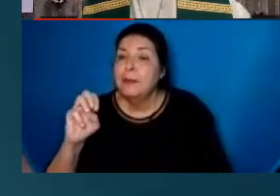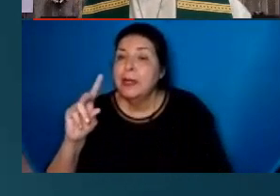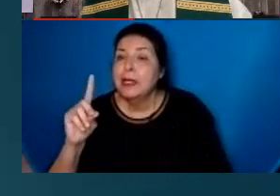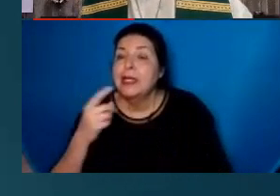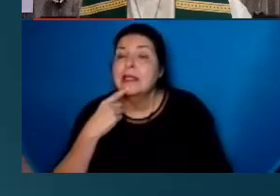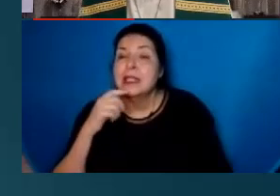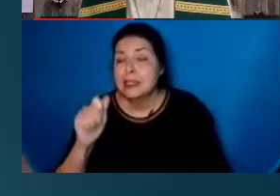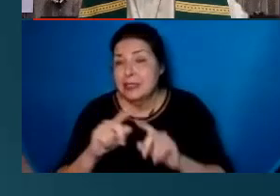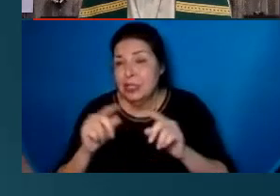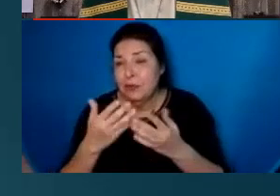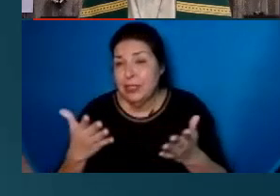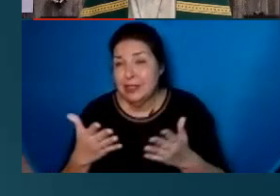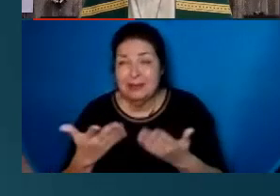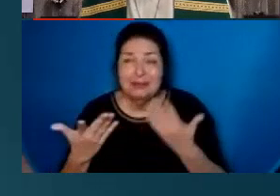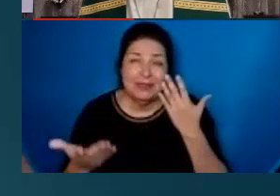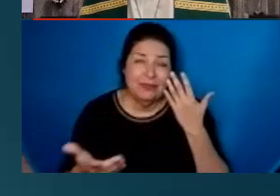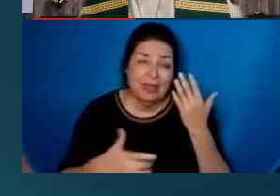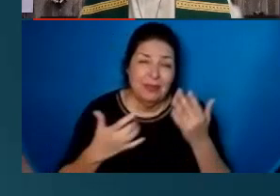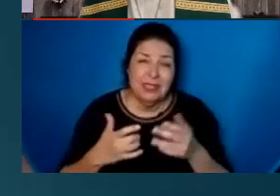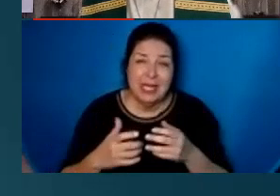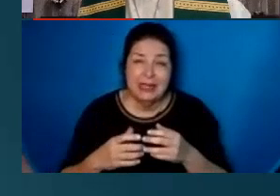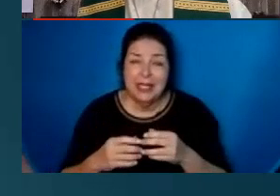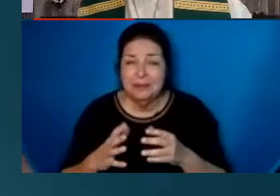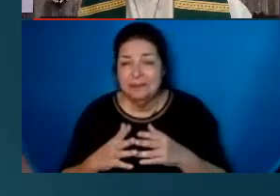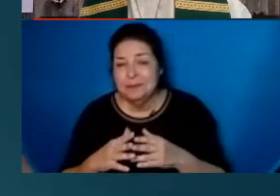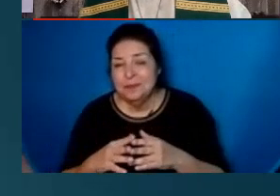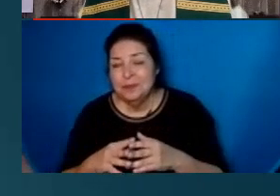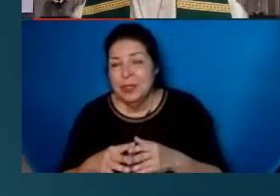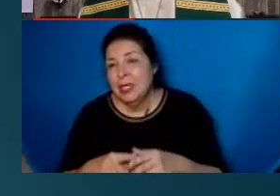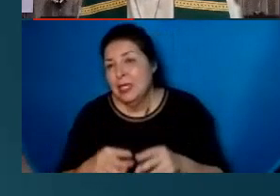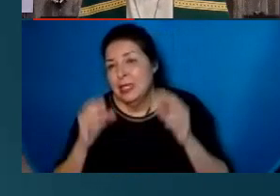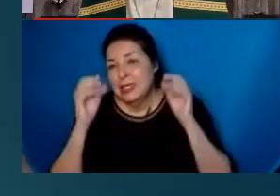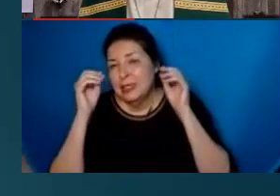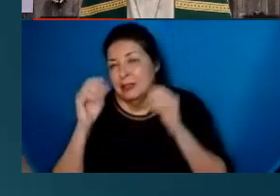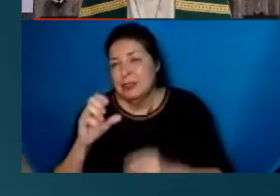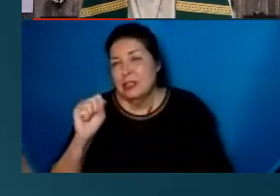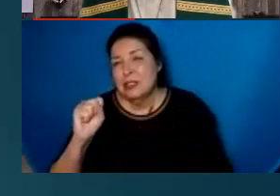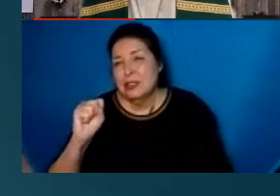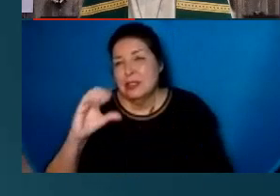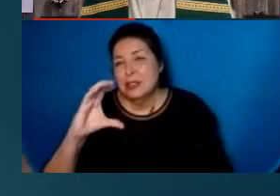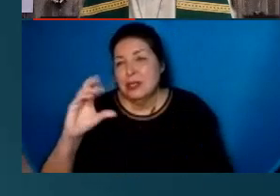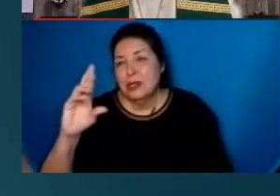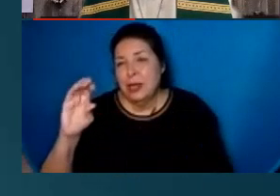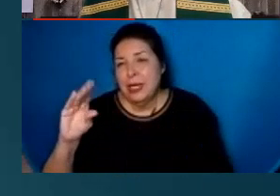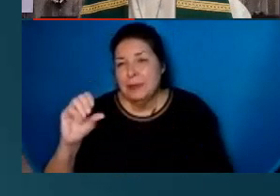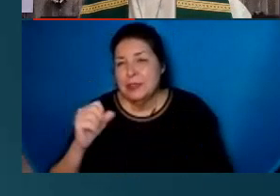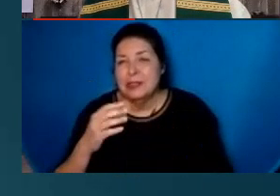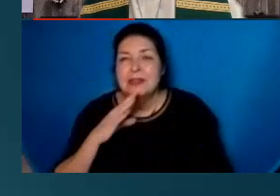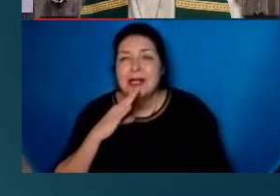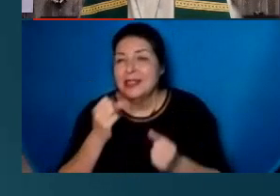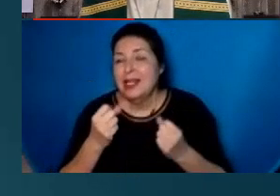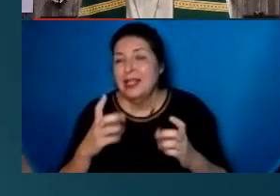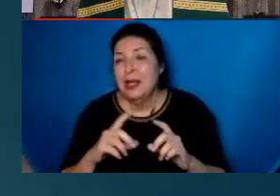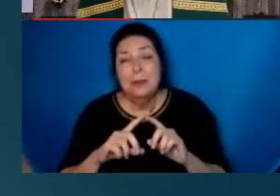the scribes talked a lot, but they never really said much. Jesus was different. He taught as though